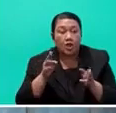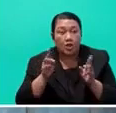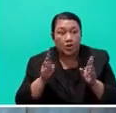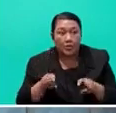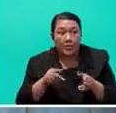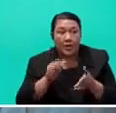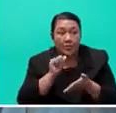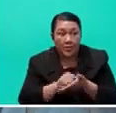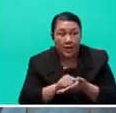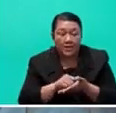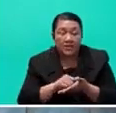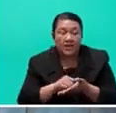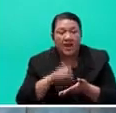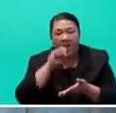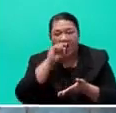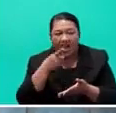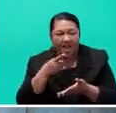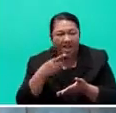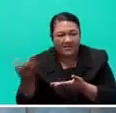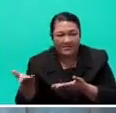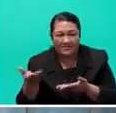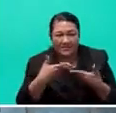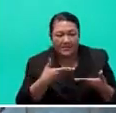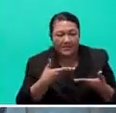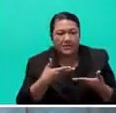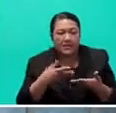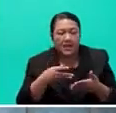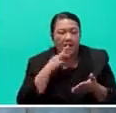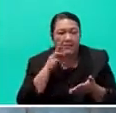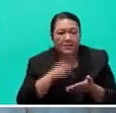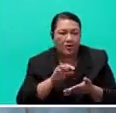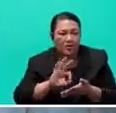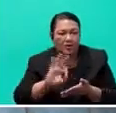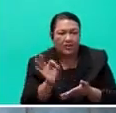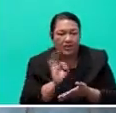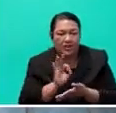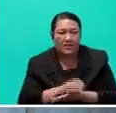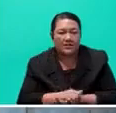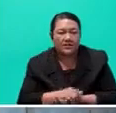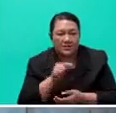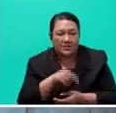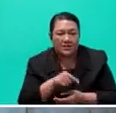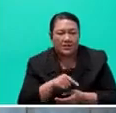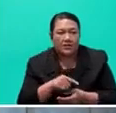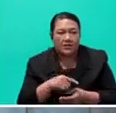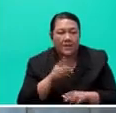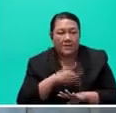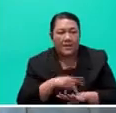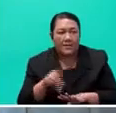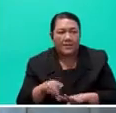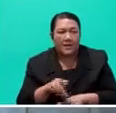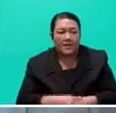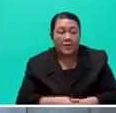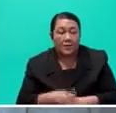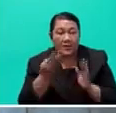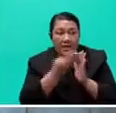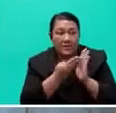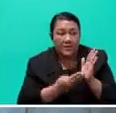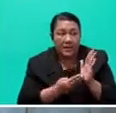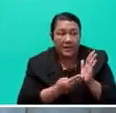a report back to the Parliament. One thing that we need to recognize with this particular bill is we have to actually go